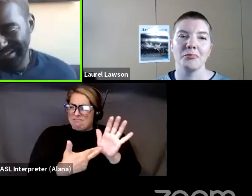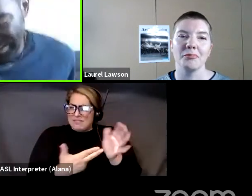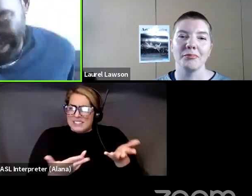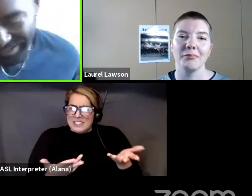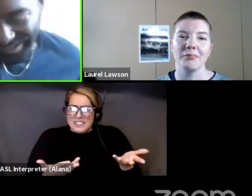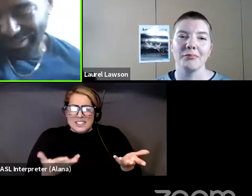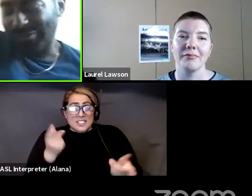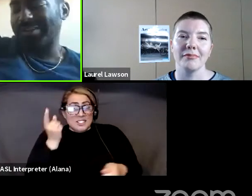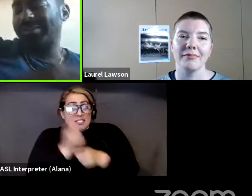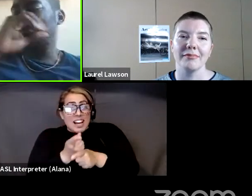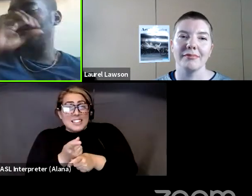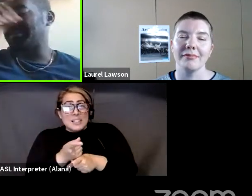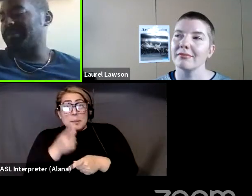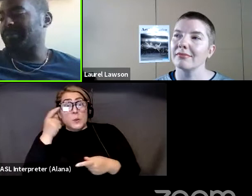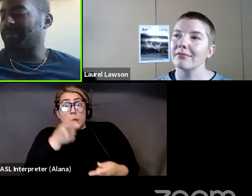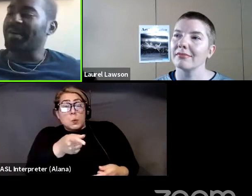Kayla,